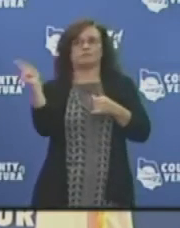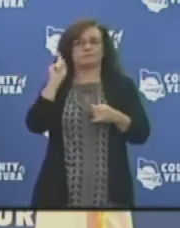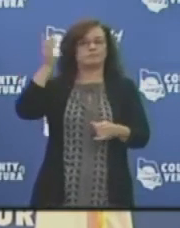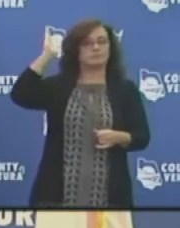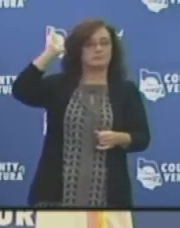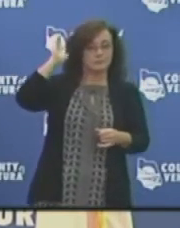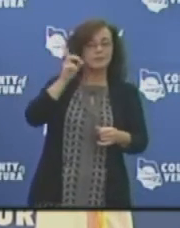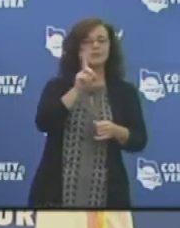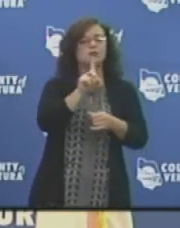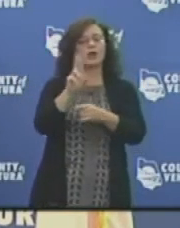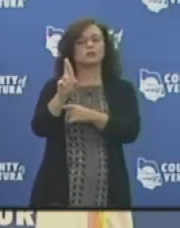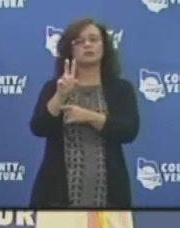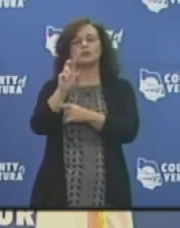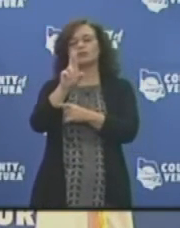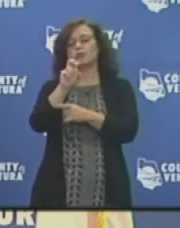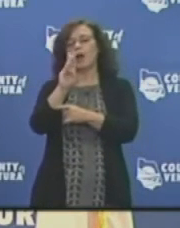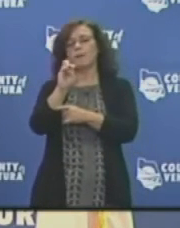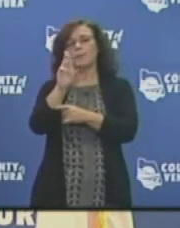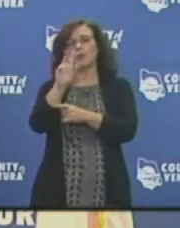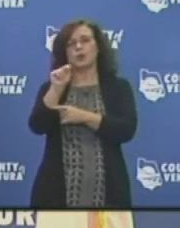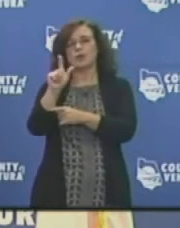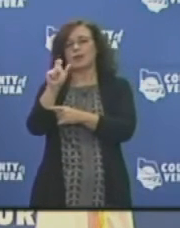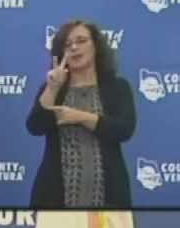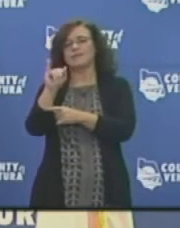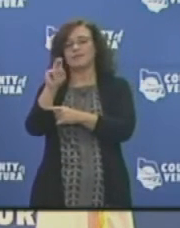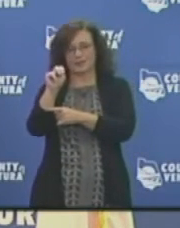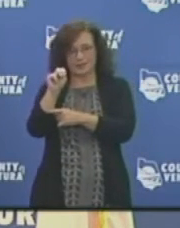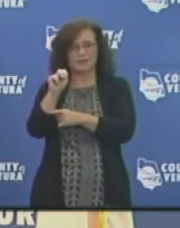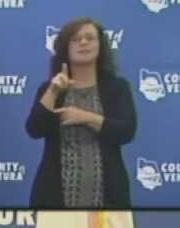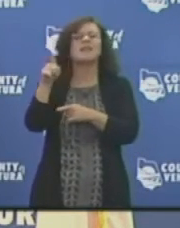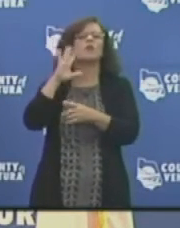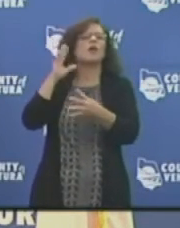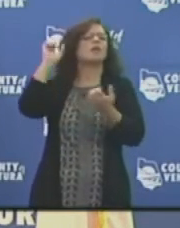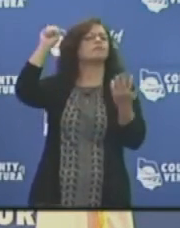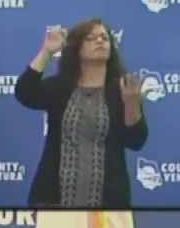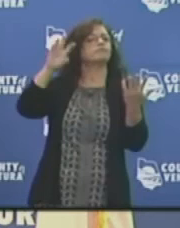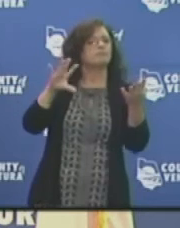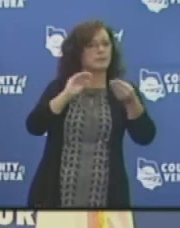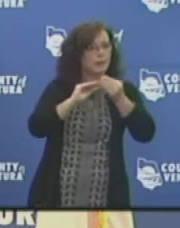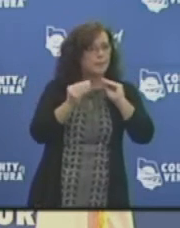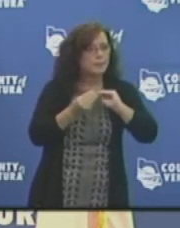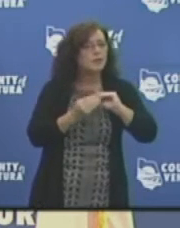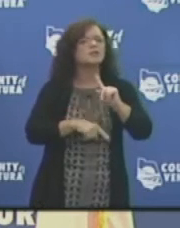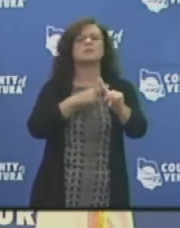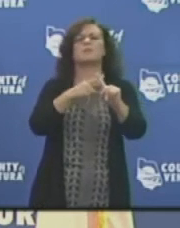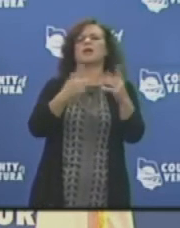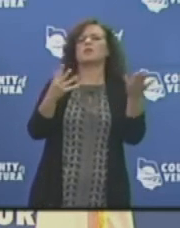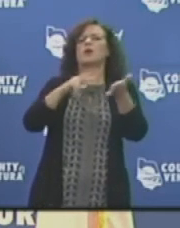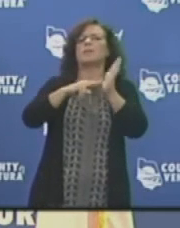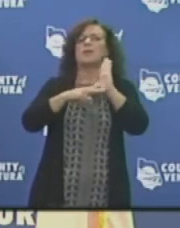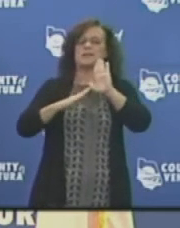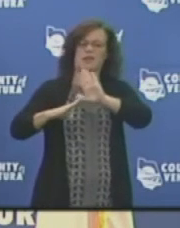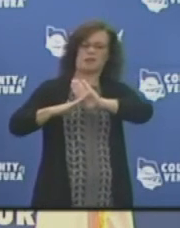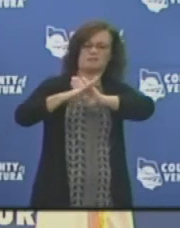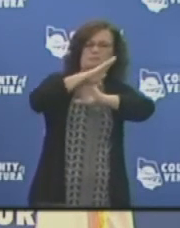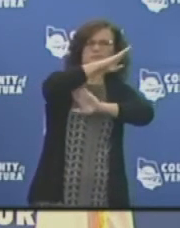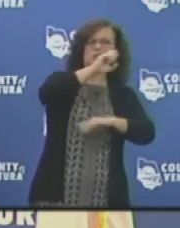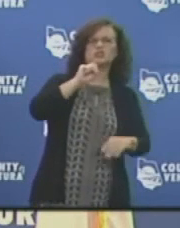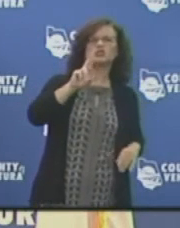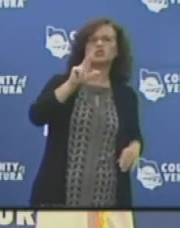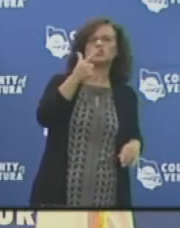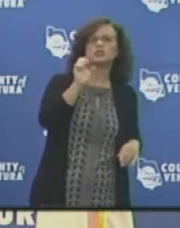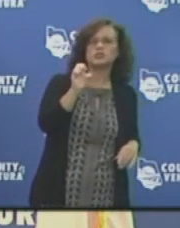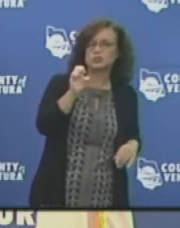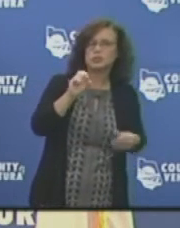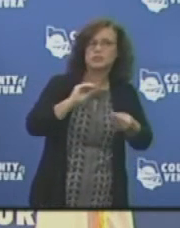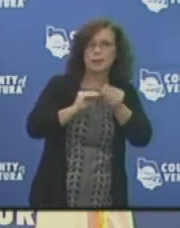health officer, in regards to the update of COVID and what is the surge and what does that mean for Ventura County. As we know, we have a